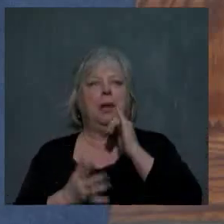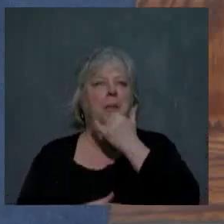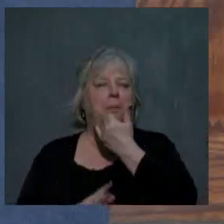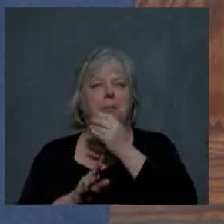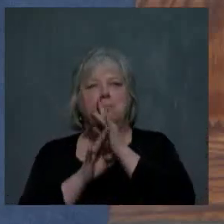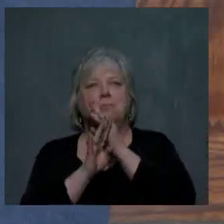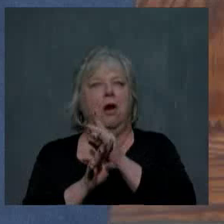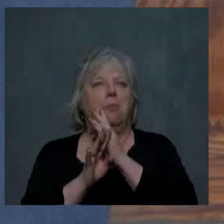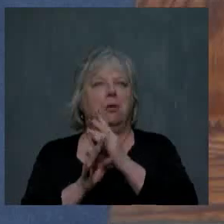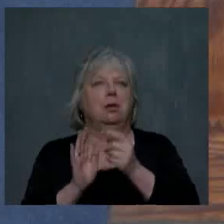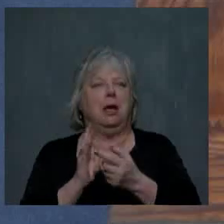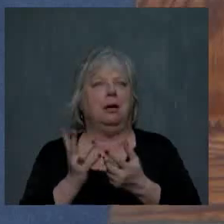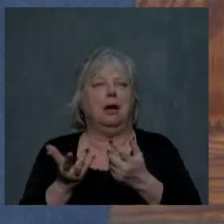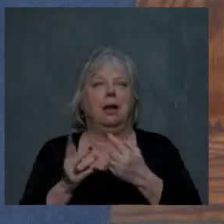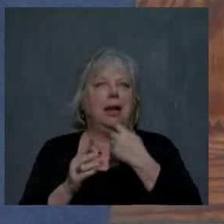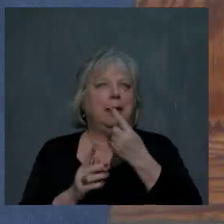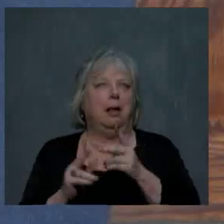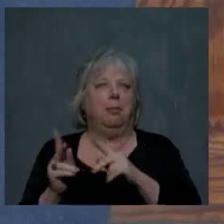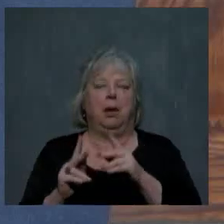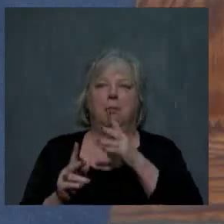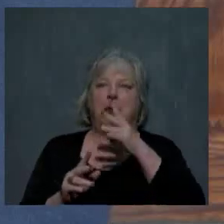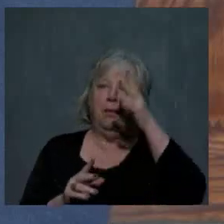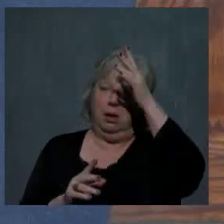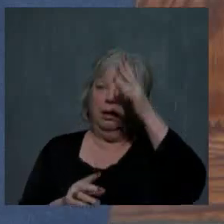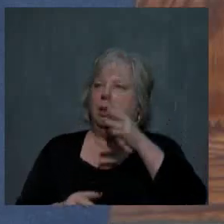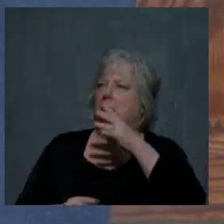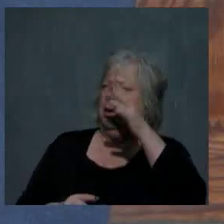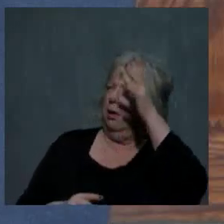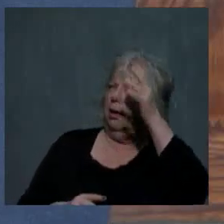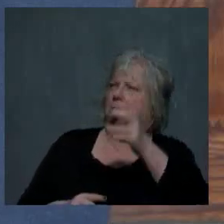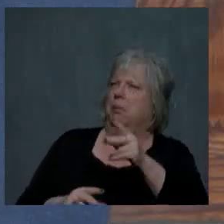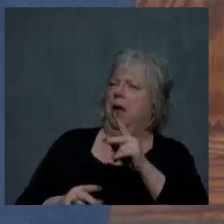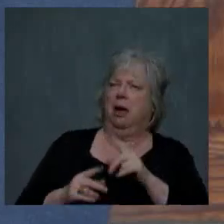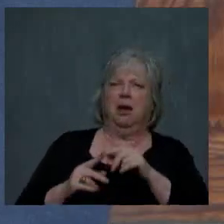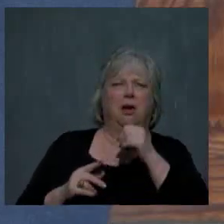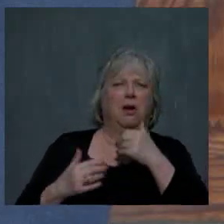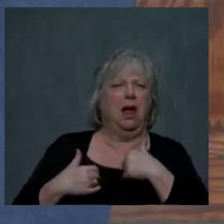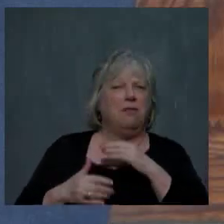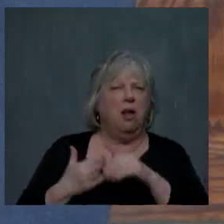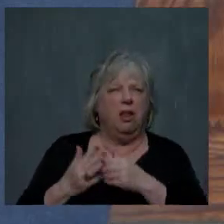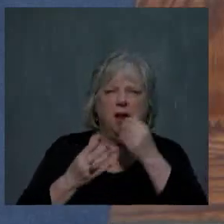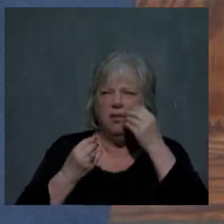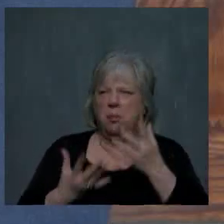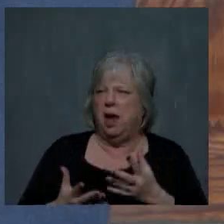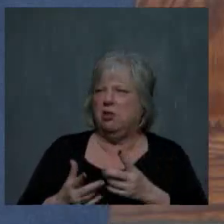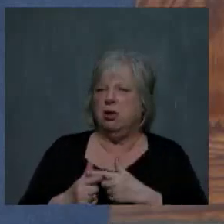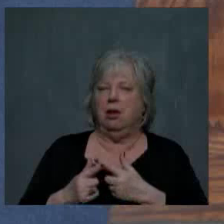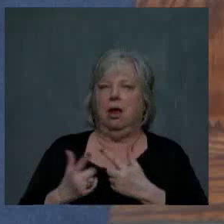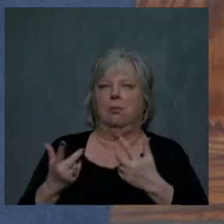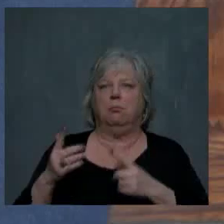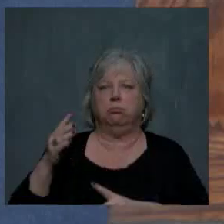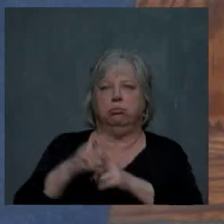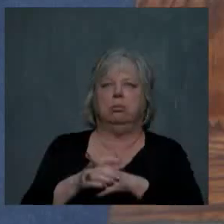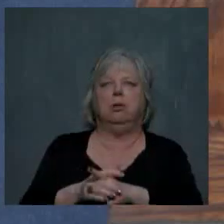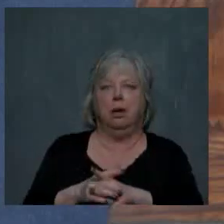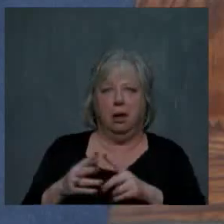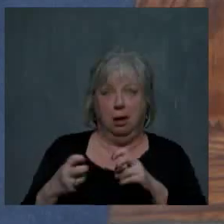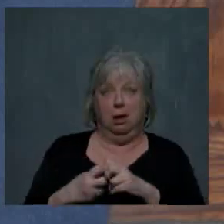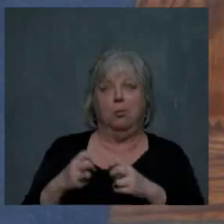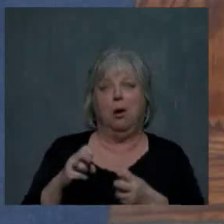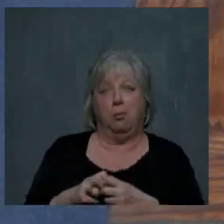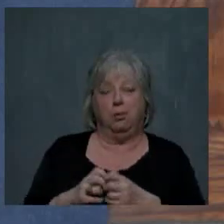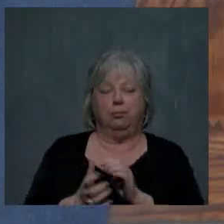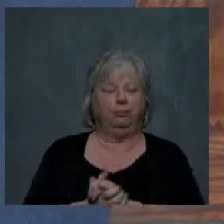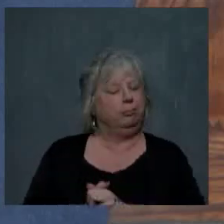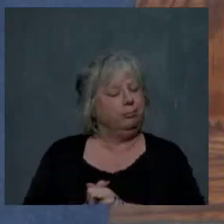misrepresent some things. Parents come back. They don't have all of the information. There we have a problem. We have